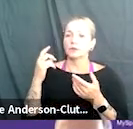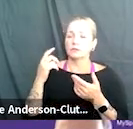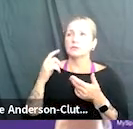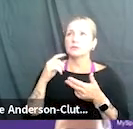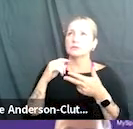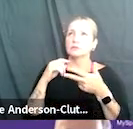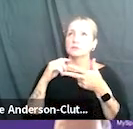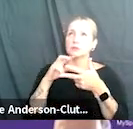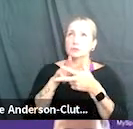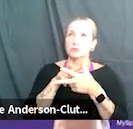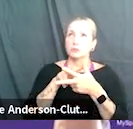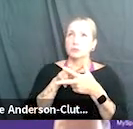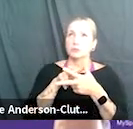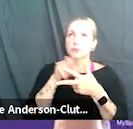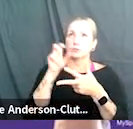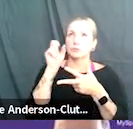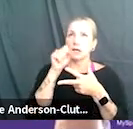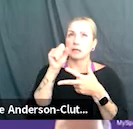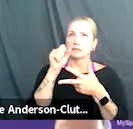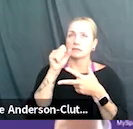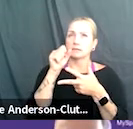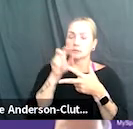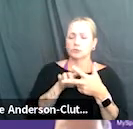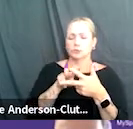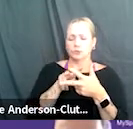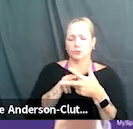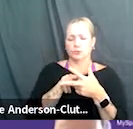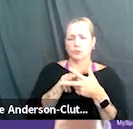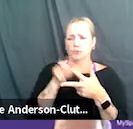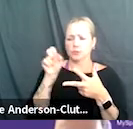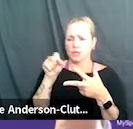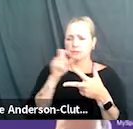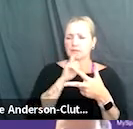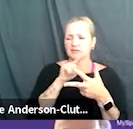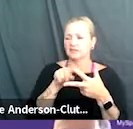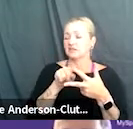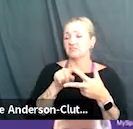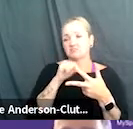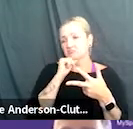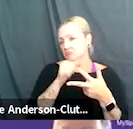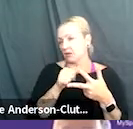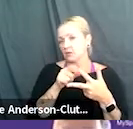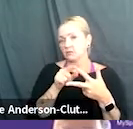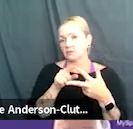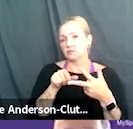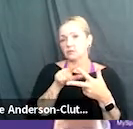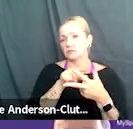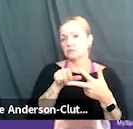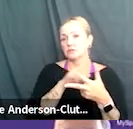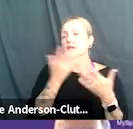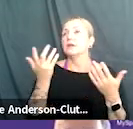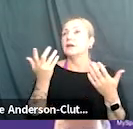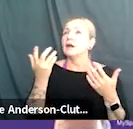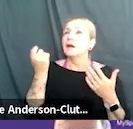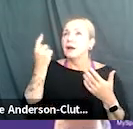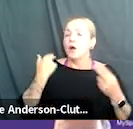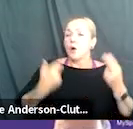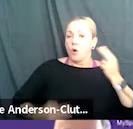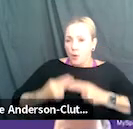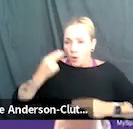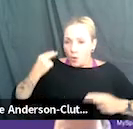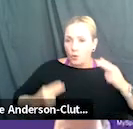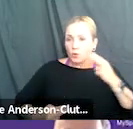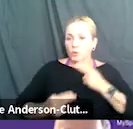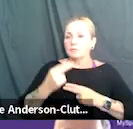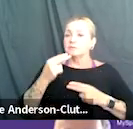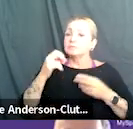increase anxiety? Could changes in hormones cause an increase in anxiety and would trigger these behaviors? I suppose anything's possible, but the fact that